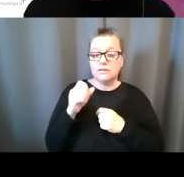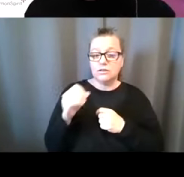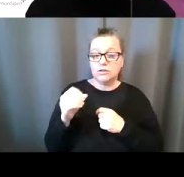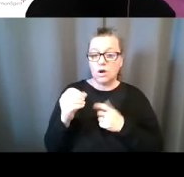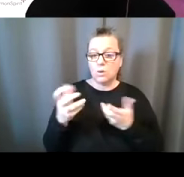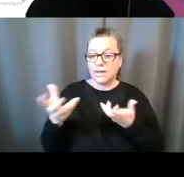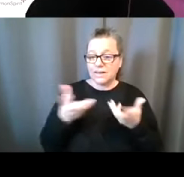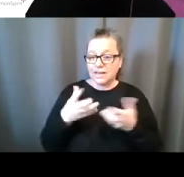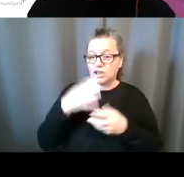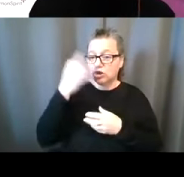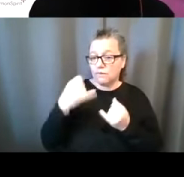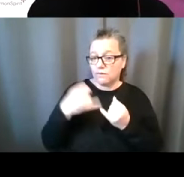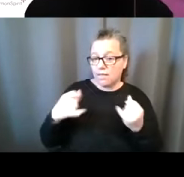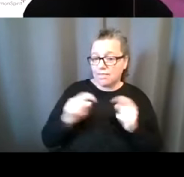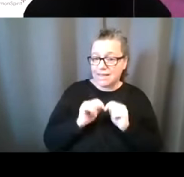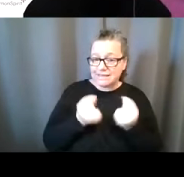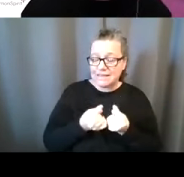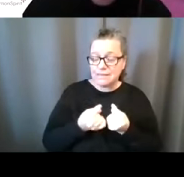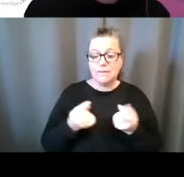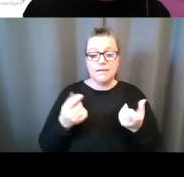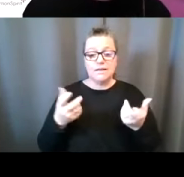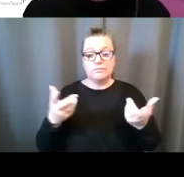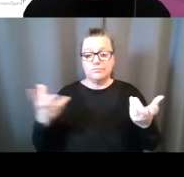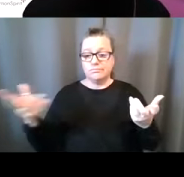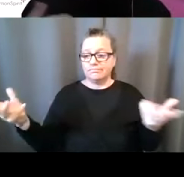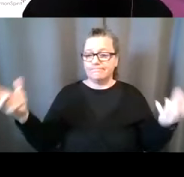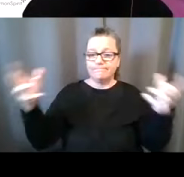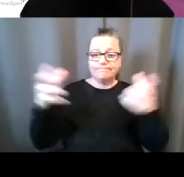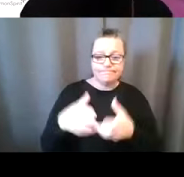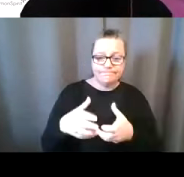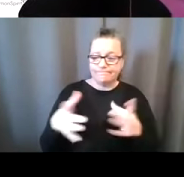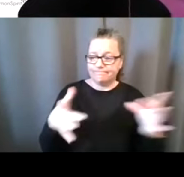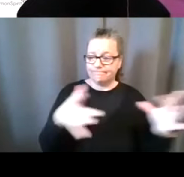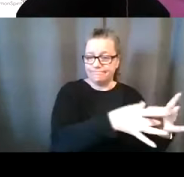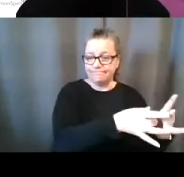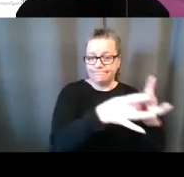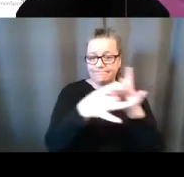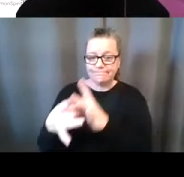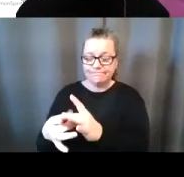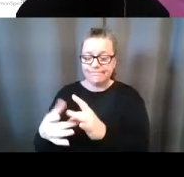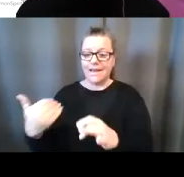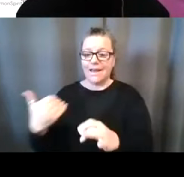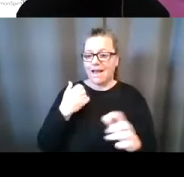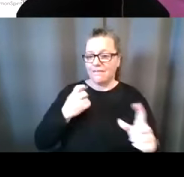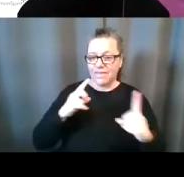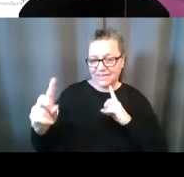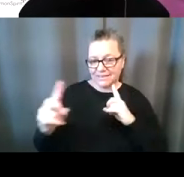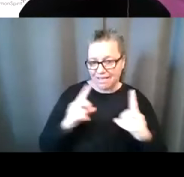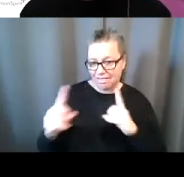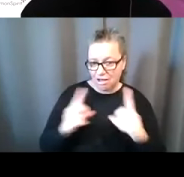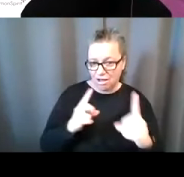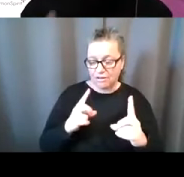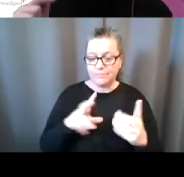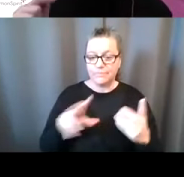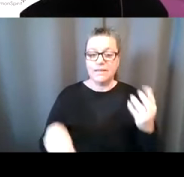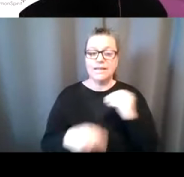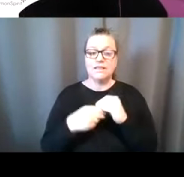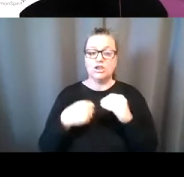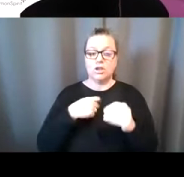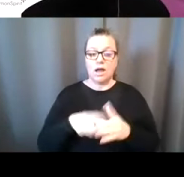engage your frontline team members, engage your executives, bring everybody to the table and have that dialogue. In addition, I would